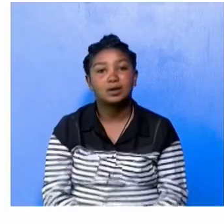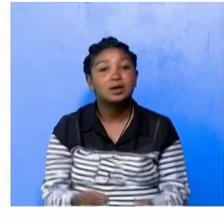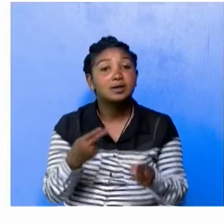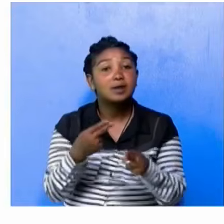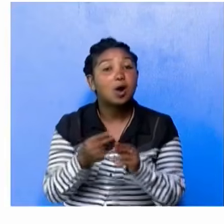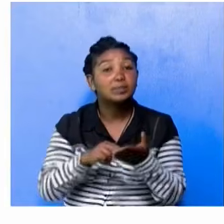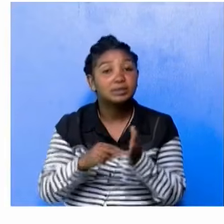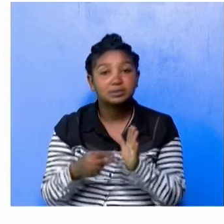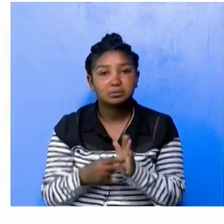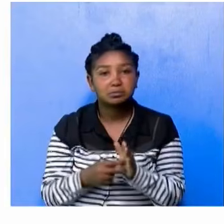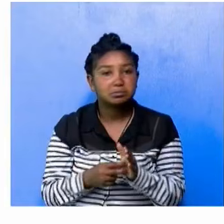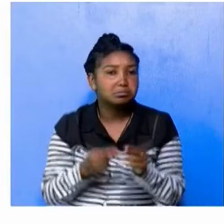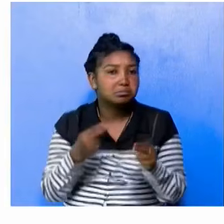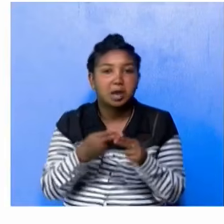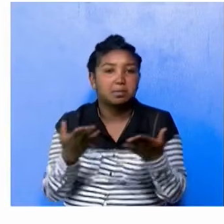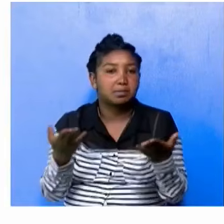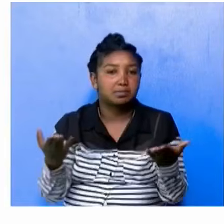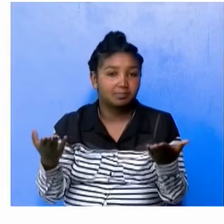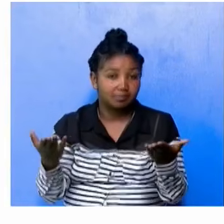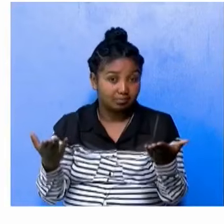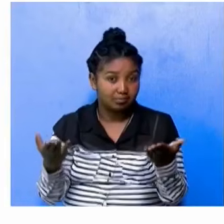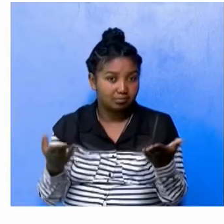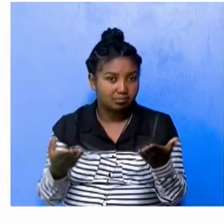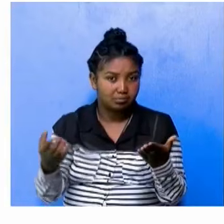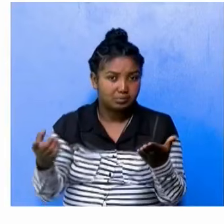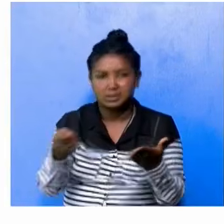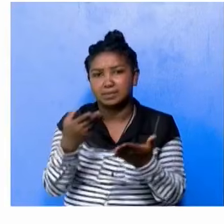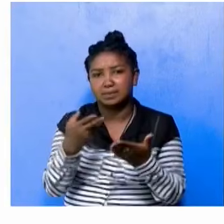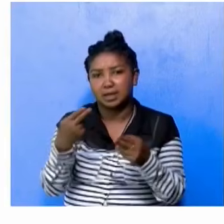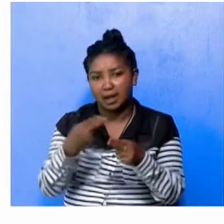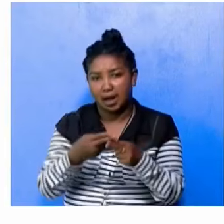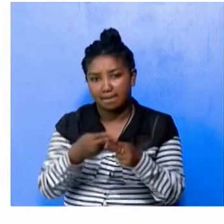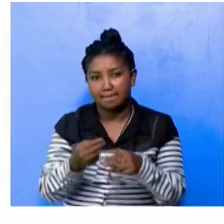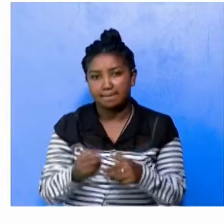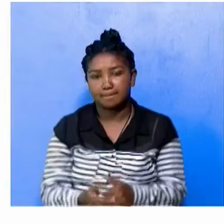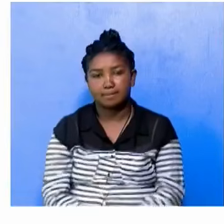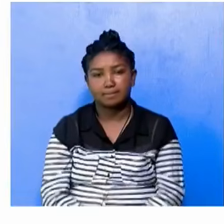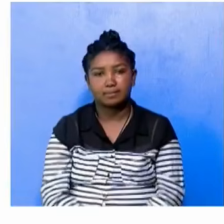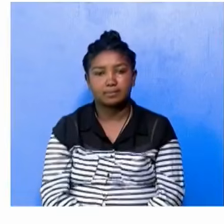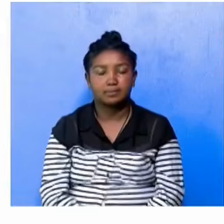Noun means something name. Noun means a name.